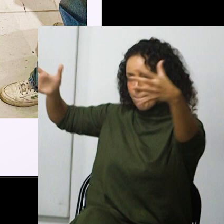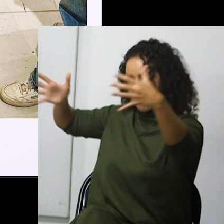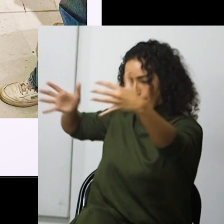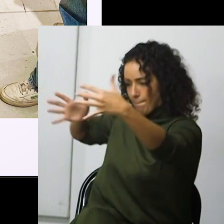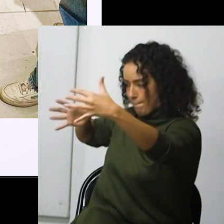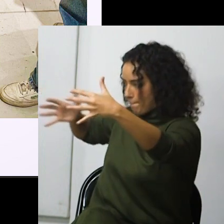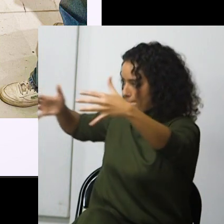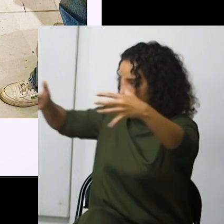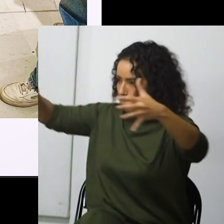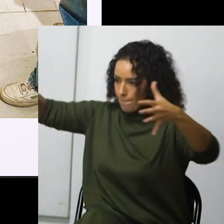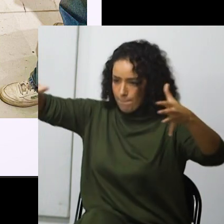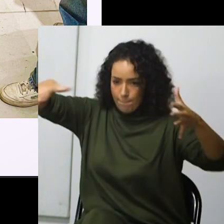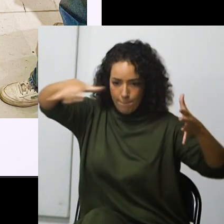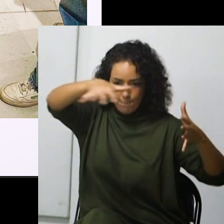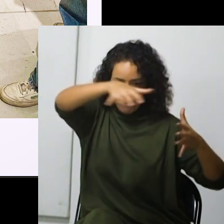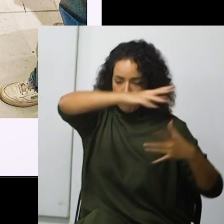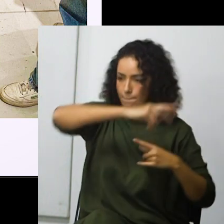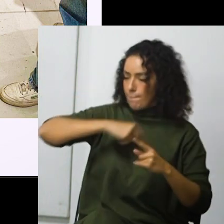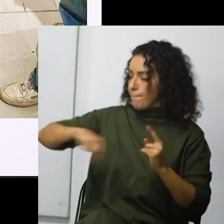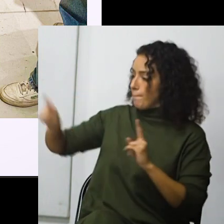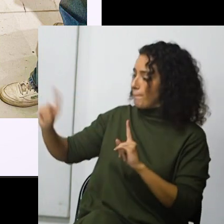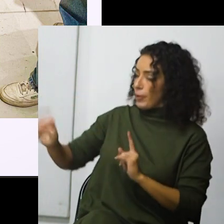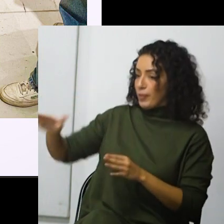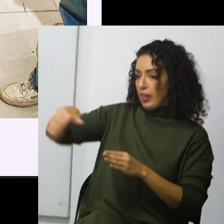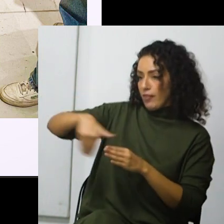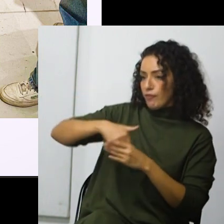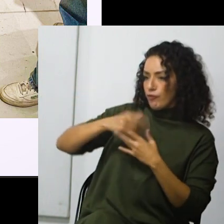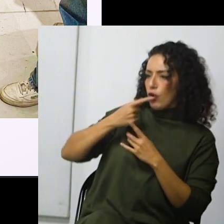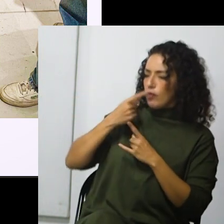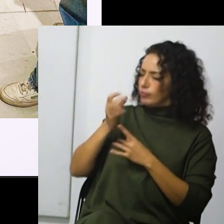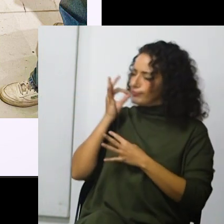getting participants to consider, next slide, please.